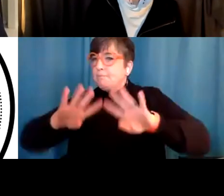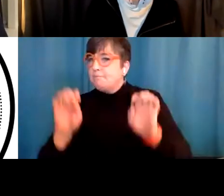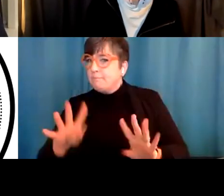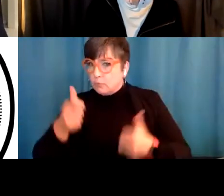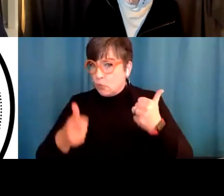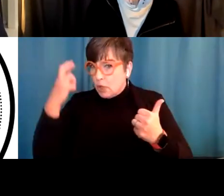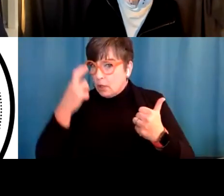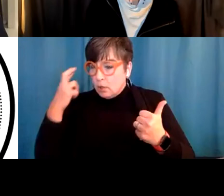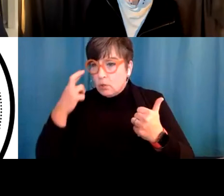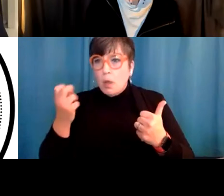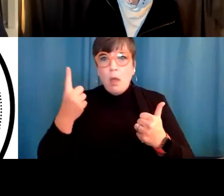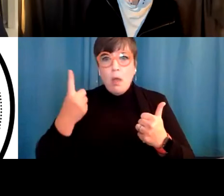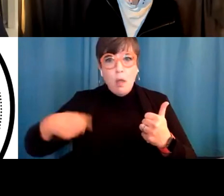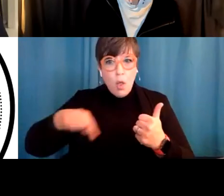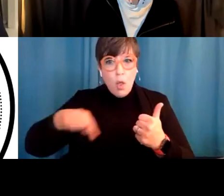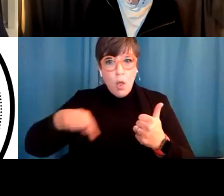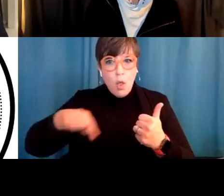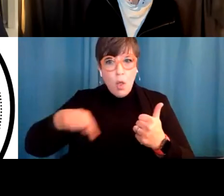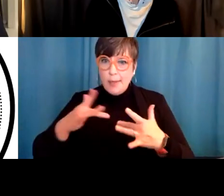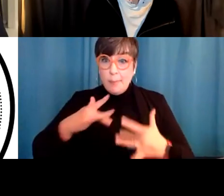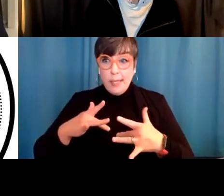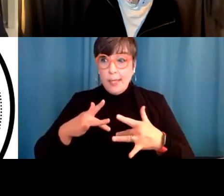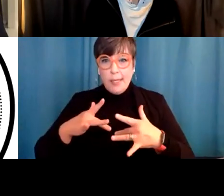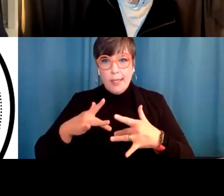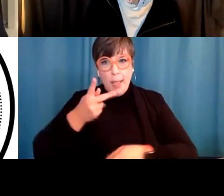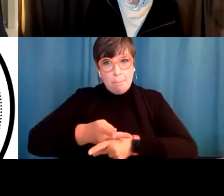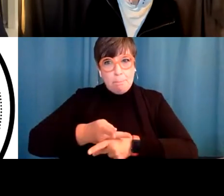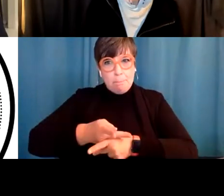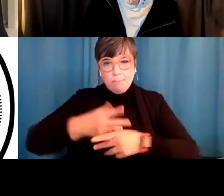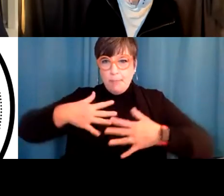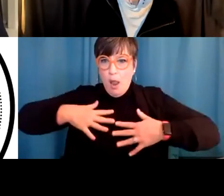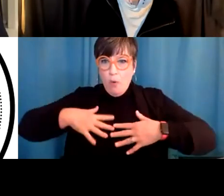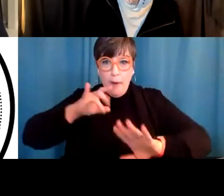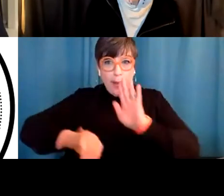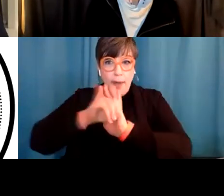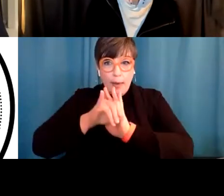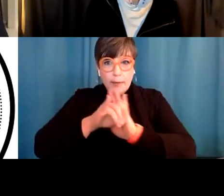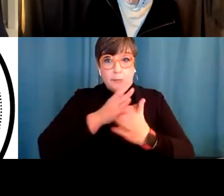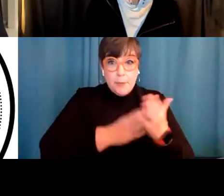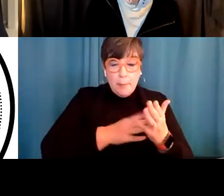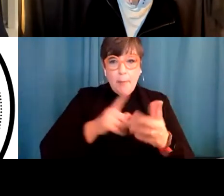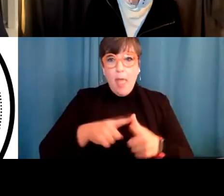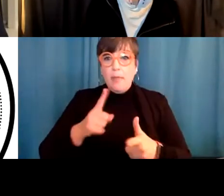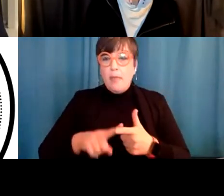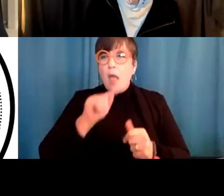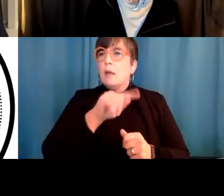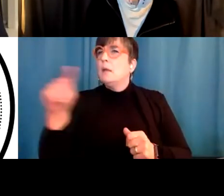adhere to various identities about ourselves, and then we see the world tend